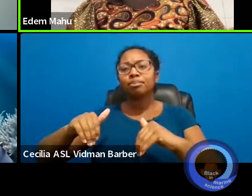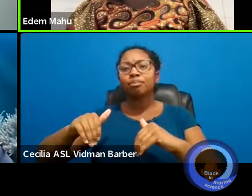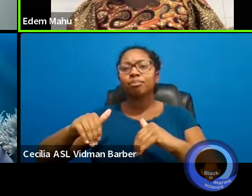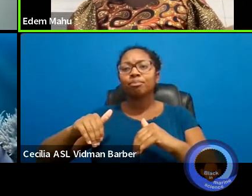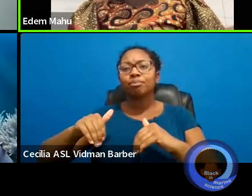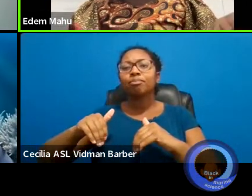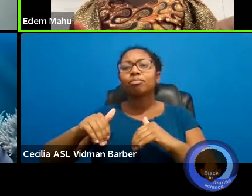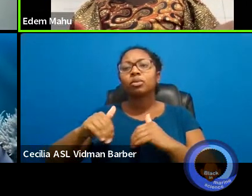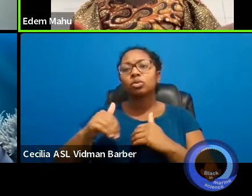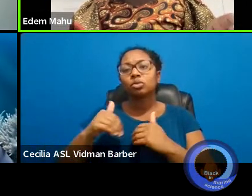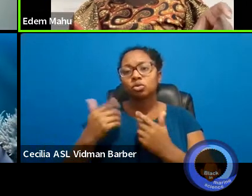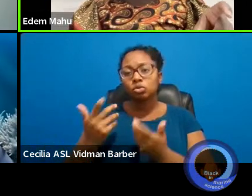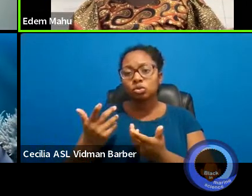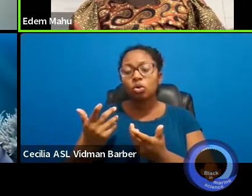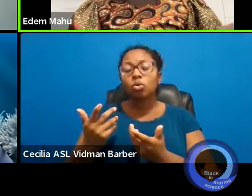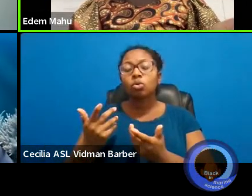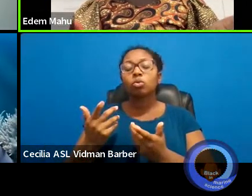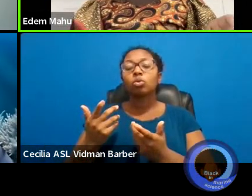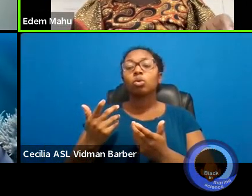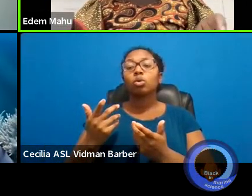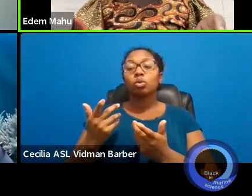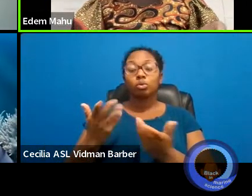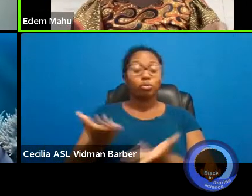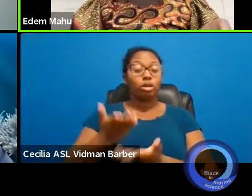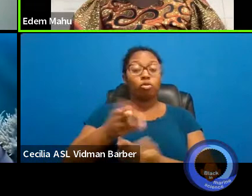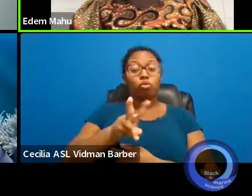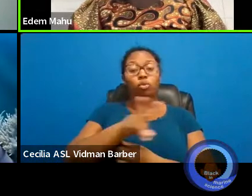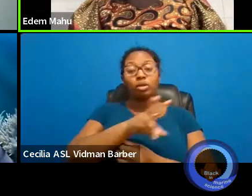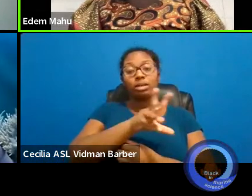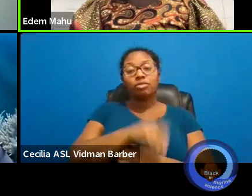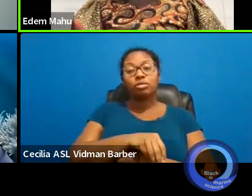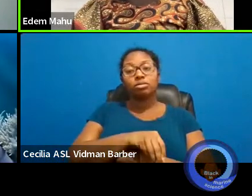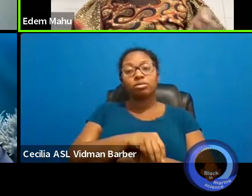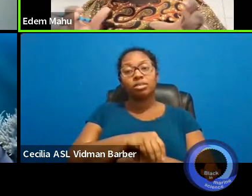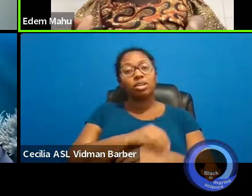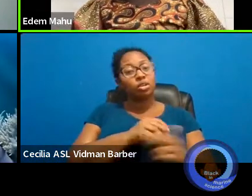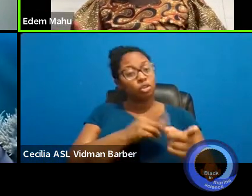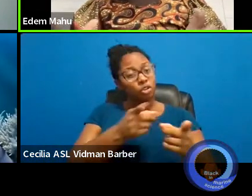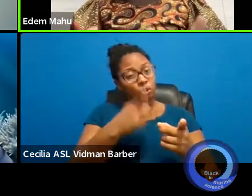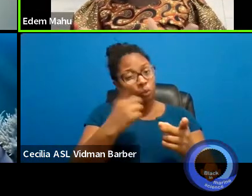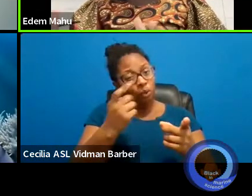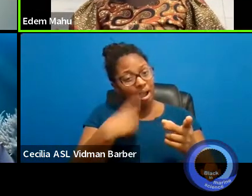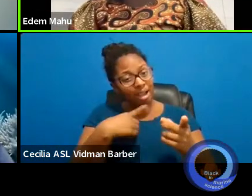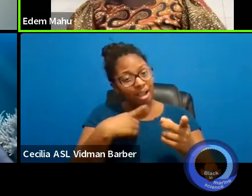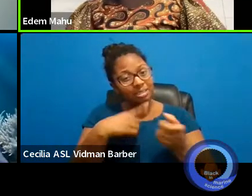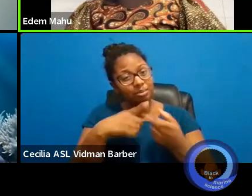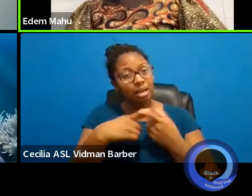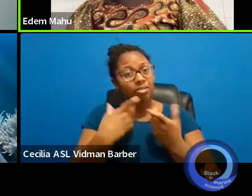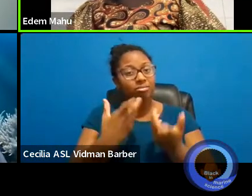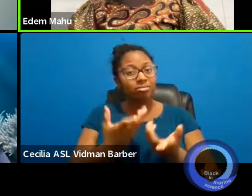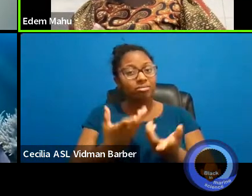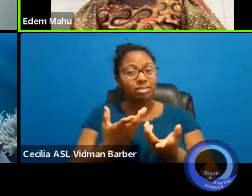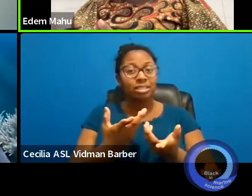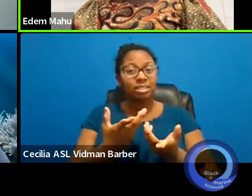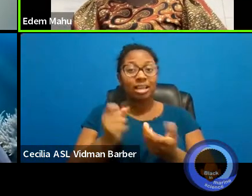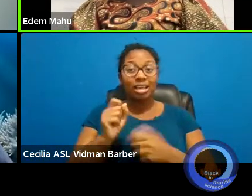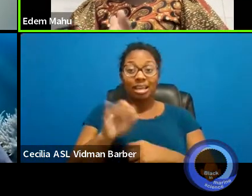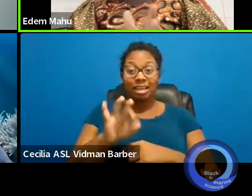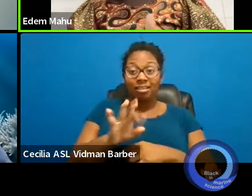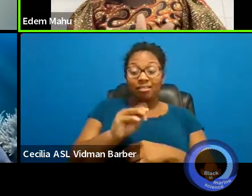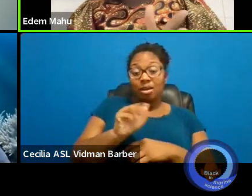carrying out research in marine science in West Africa. So you asked the question about whether we have marine science programs